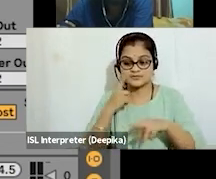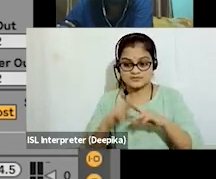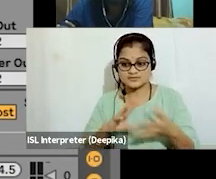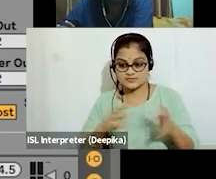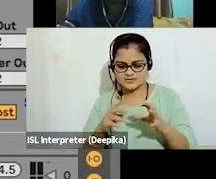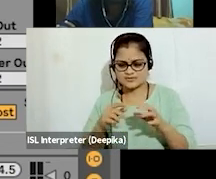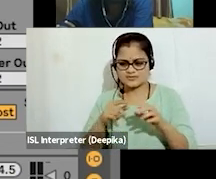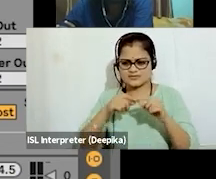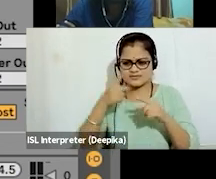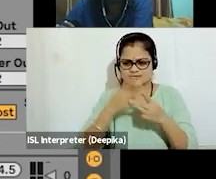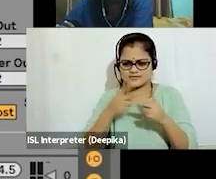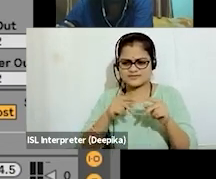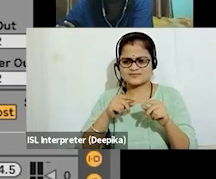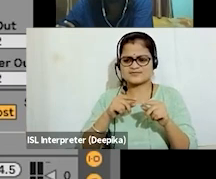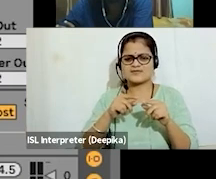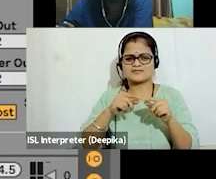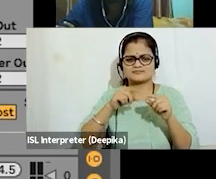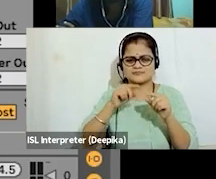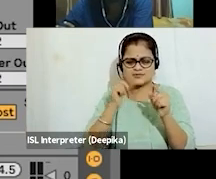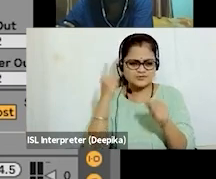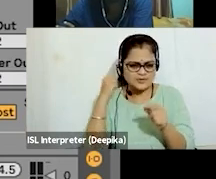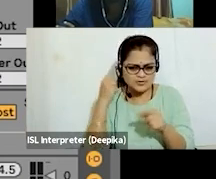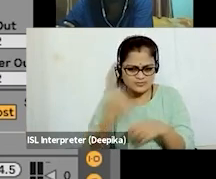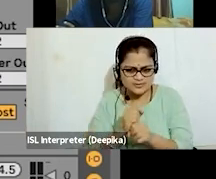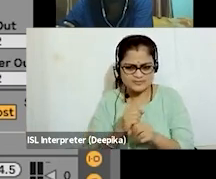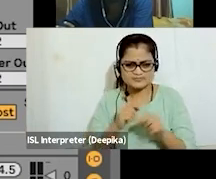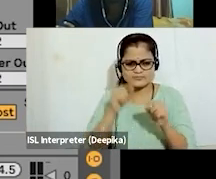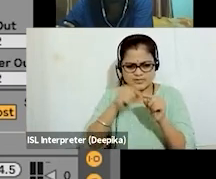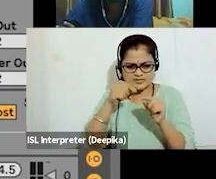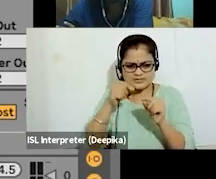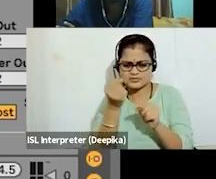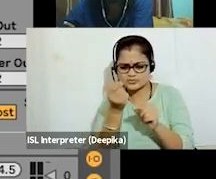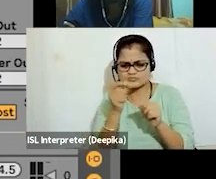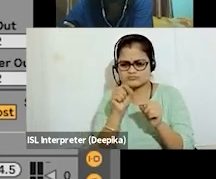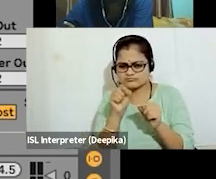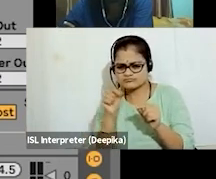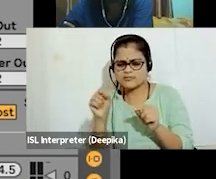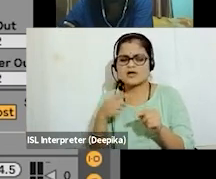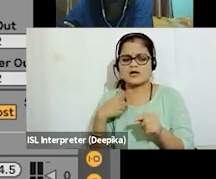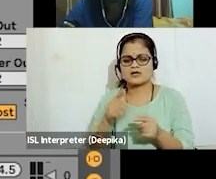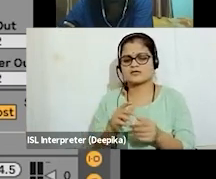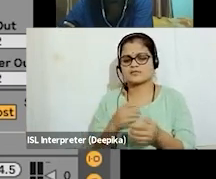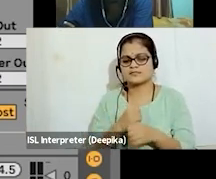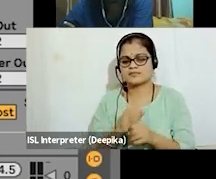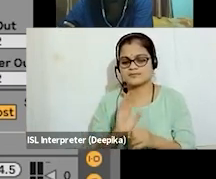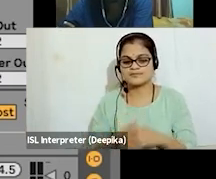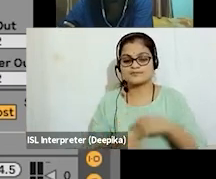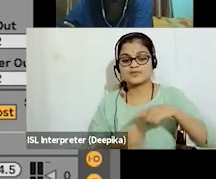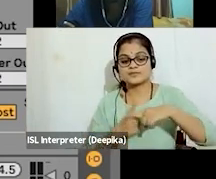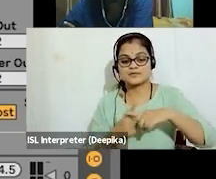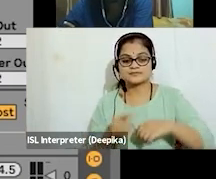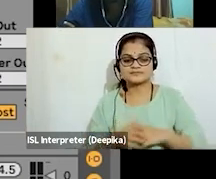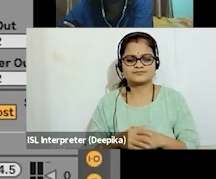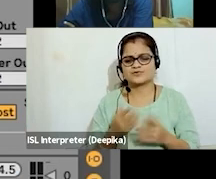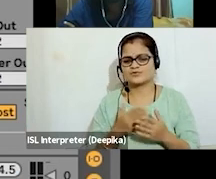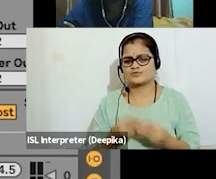cluck cluck kind of transient. So woody kind of thing. So just got rid of some of that. Yeah, the rest is, I mean, nothing